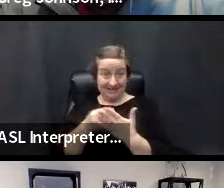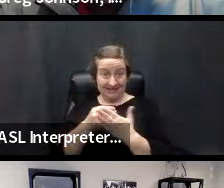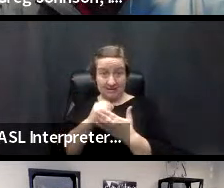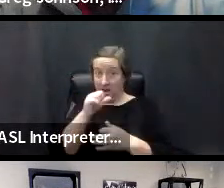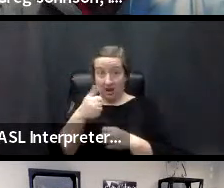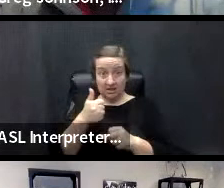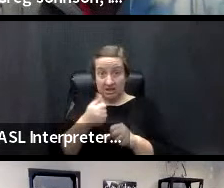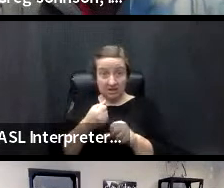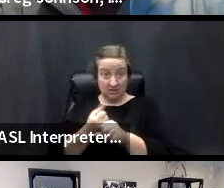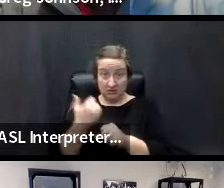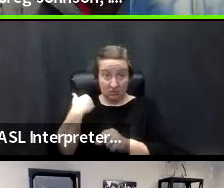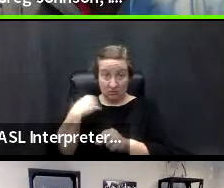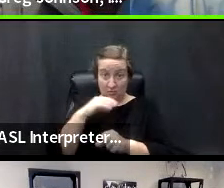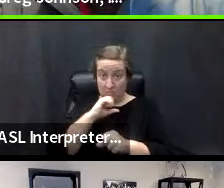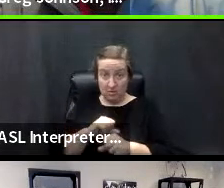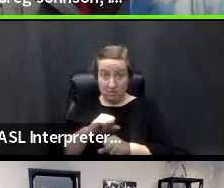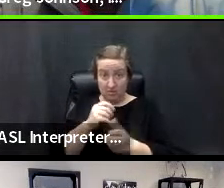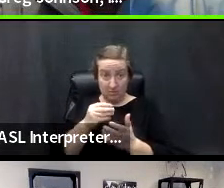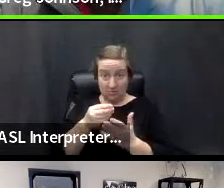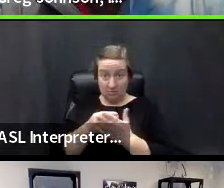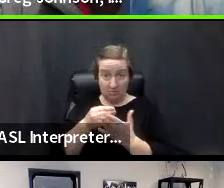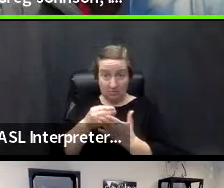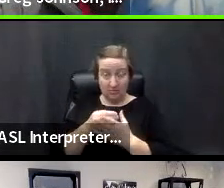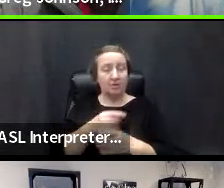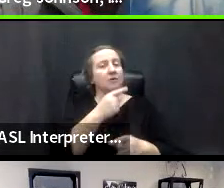ago dollars. Yeah, we have